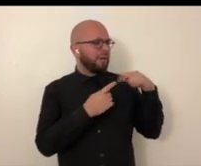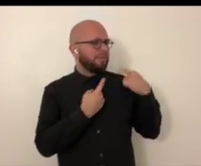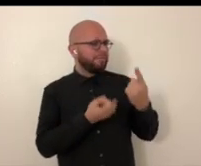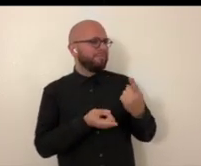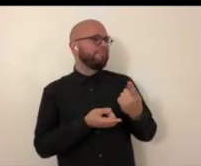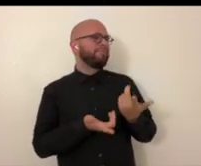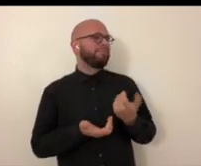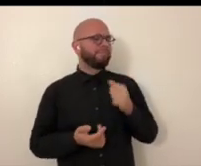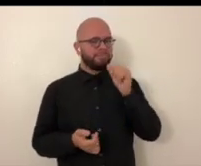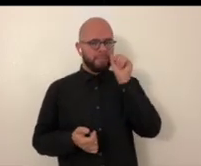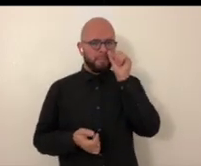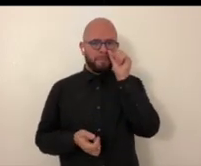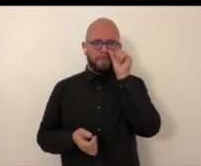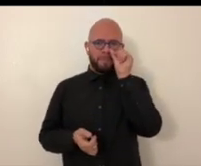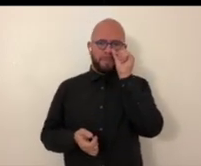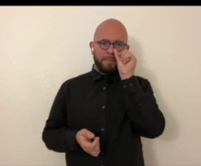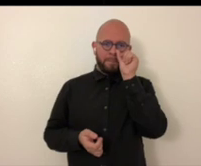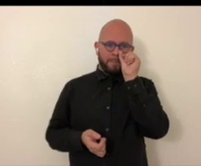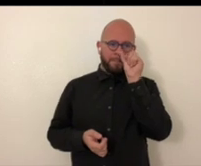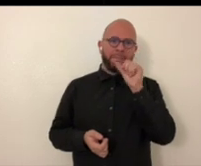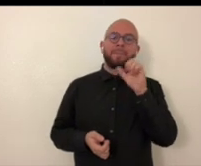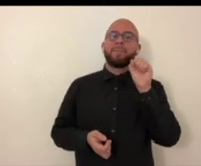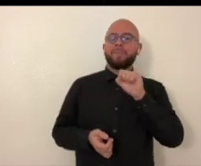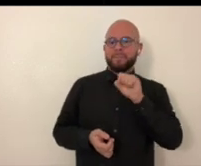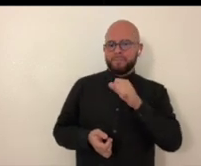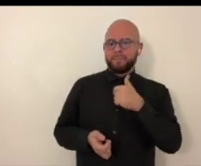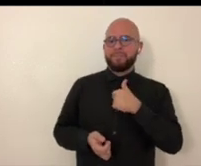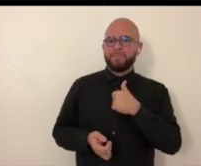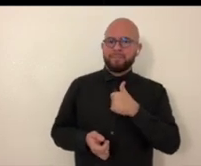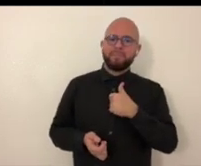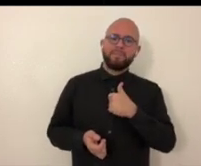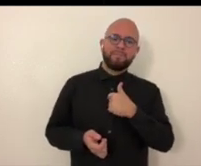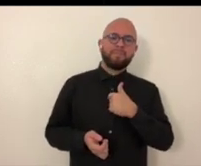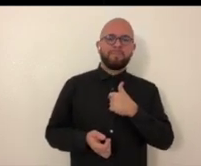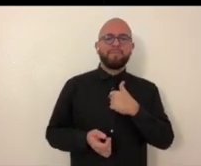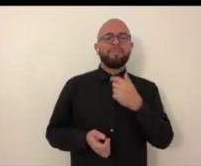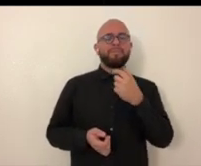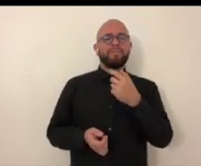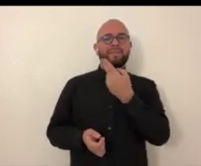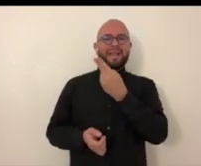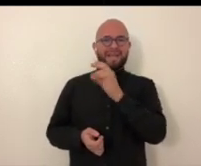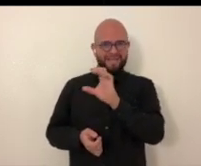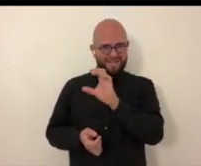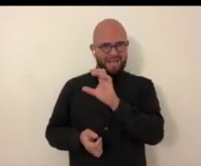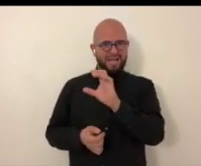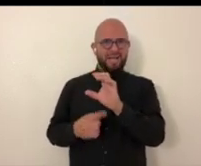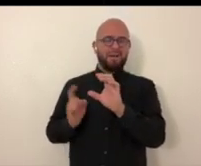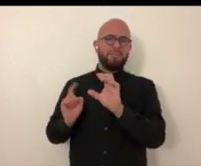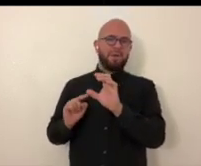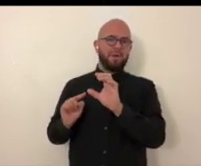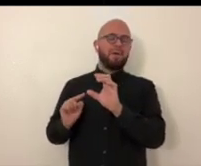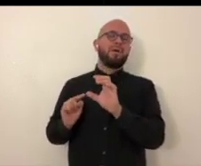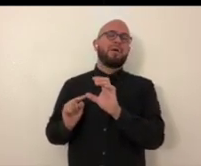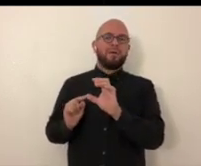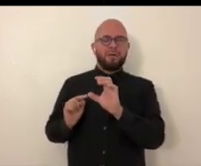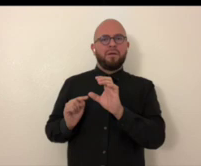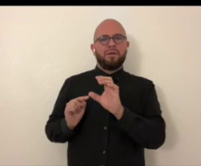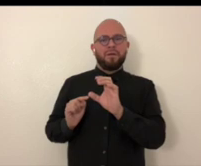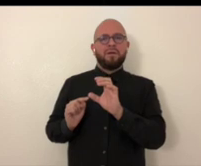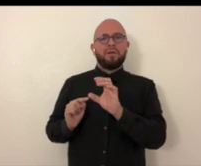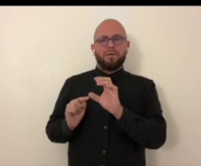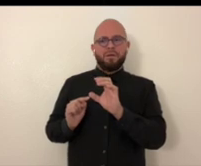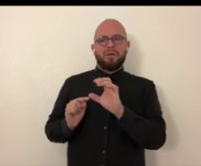you been finding for your search terms that you're wanting to find materials for now? Yeah,